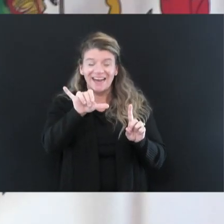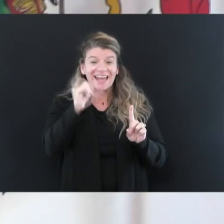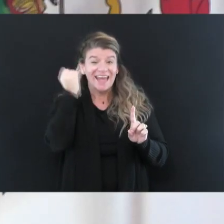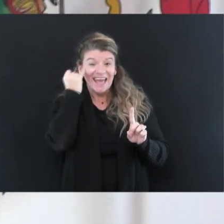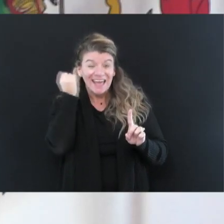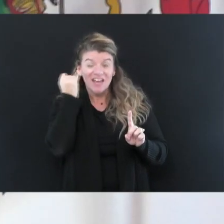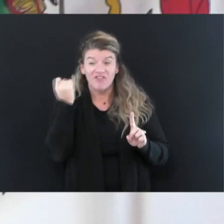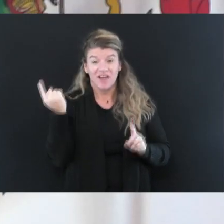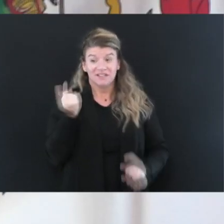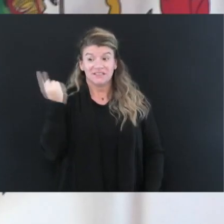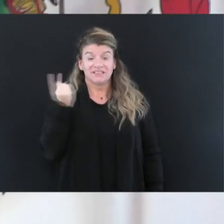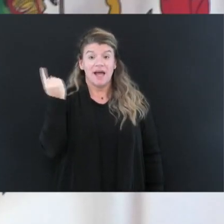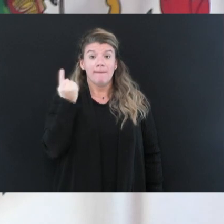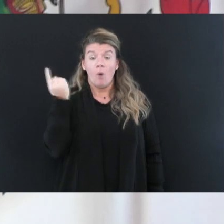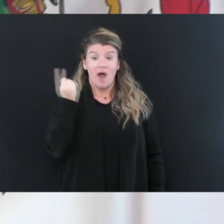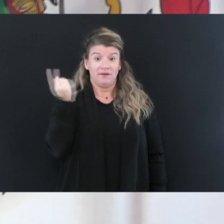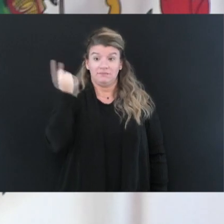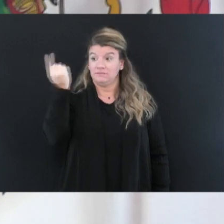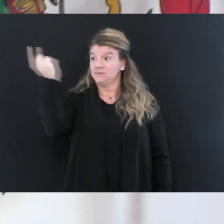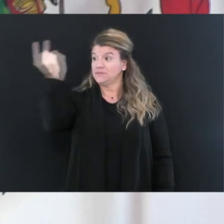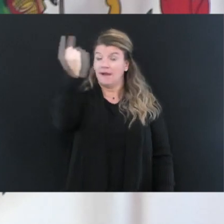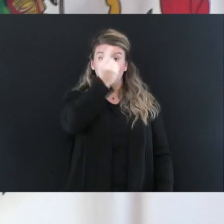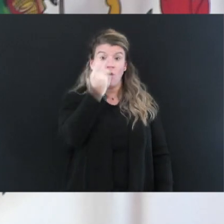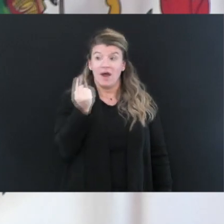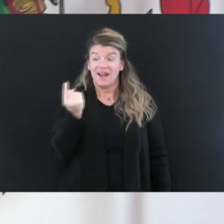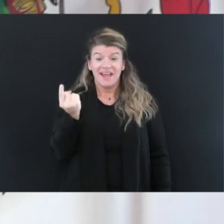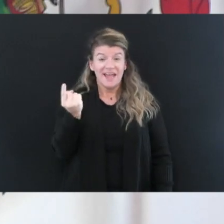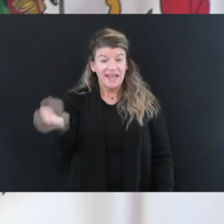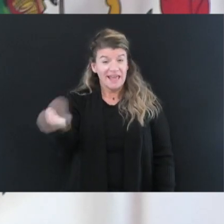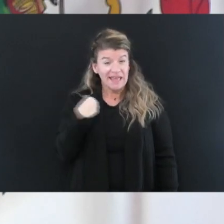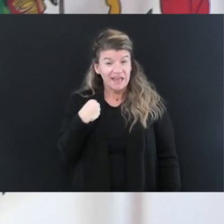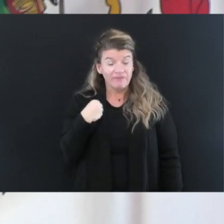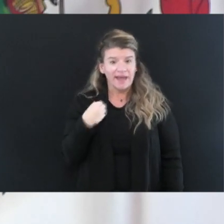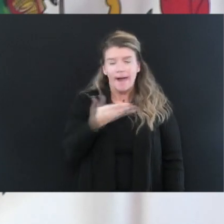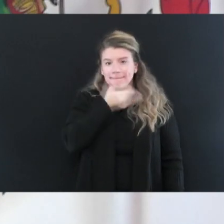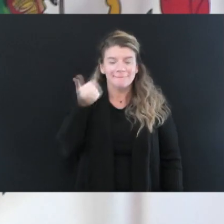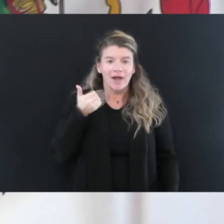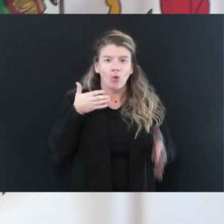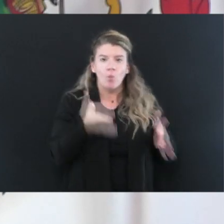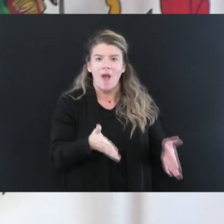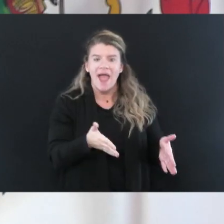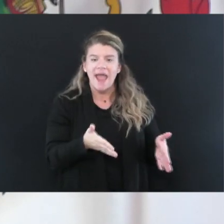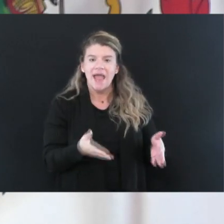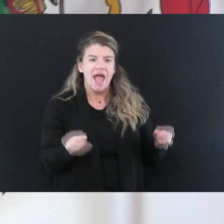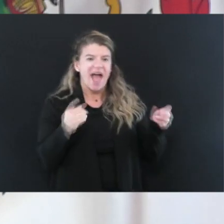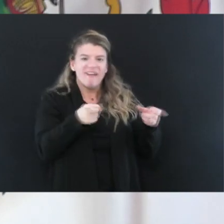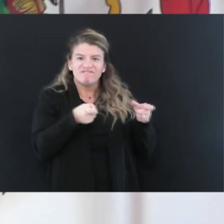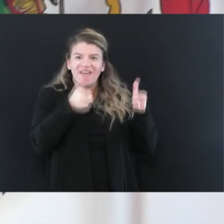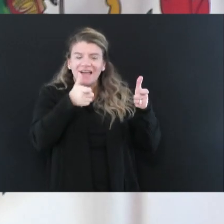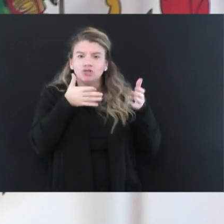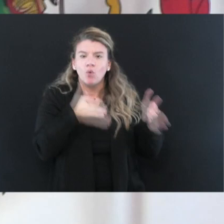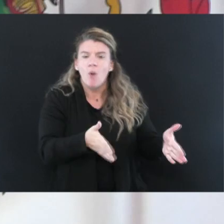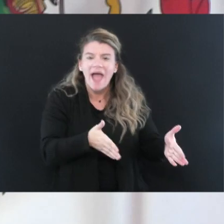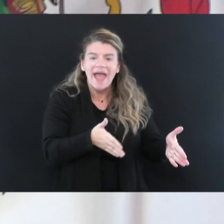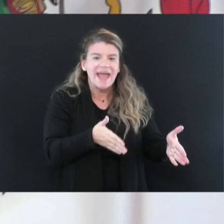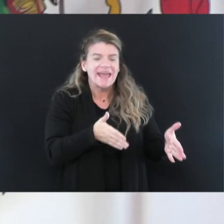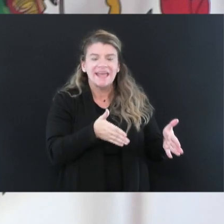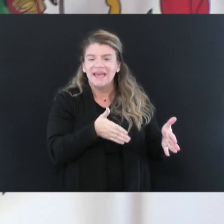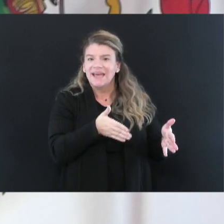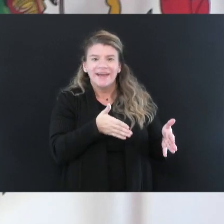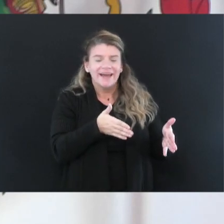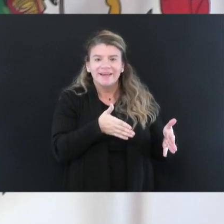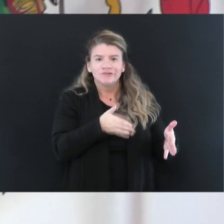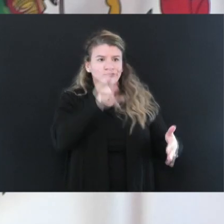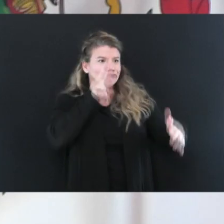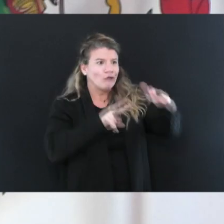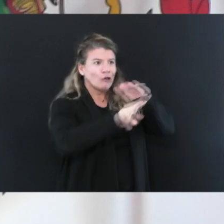someone can pray tell me a better way, or a more expeditious way, or a better way